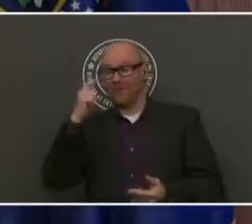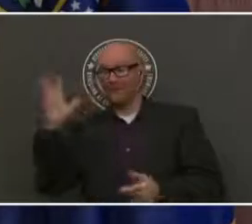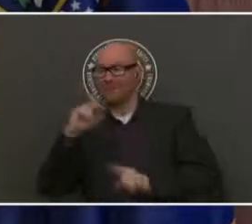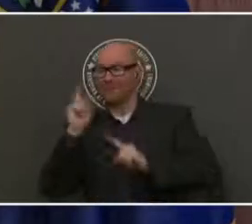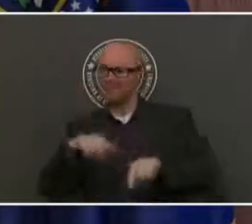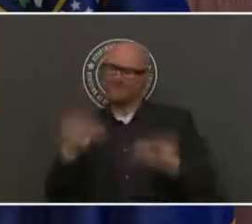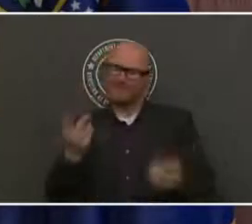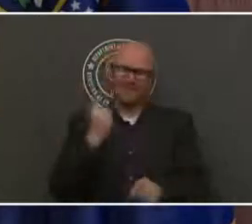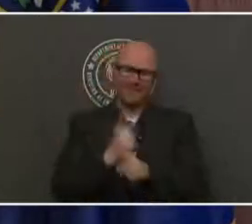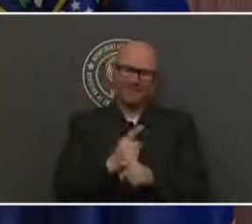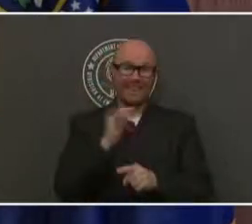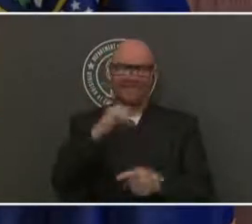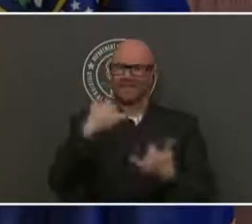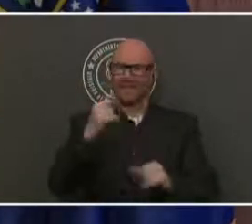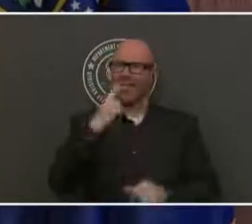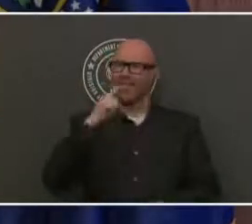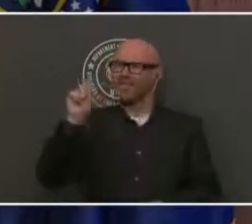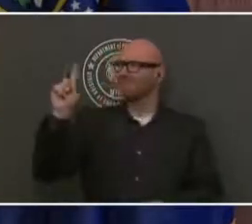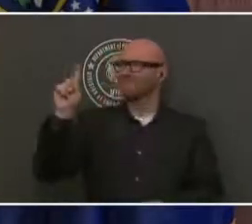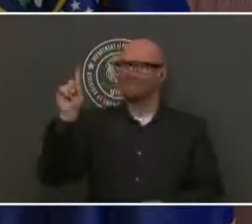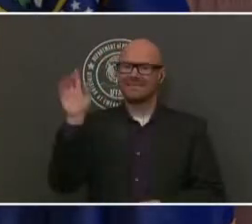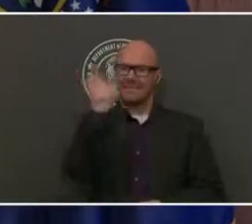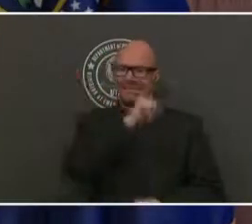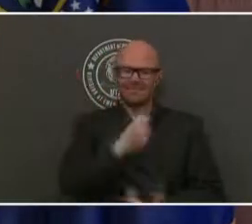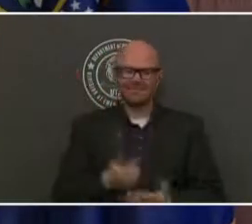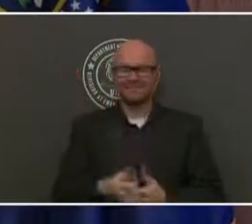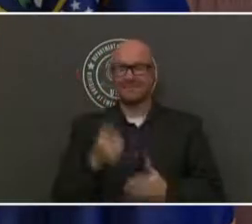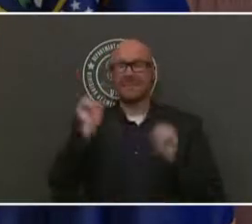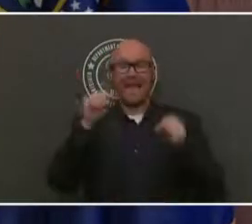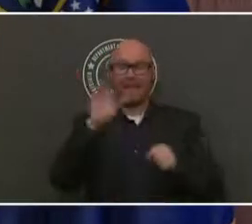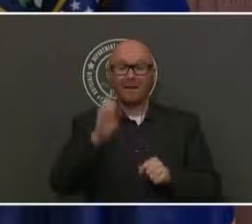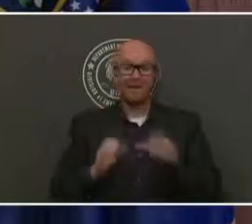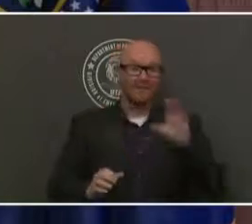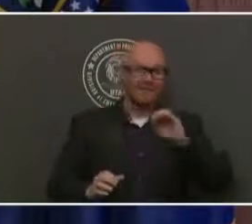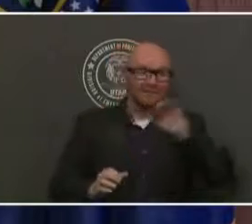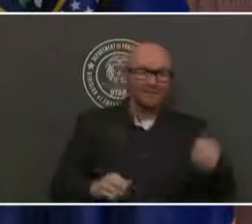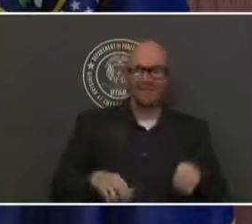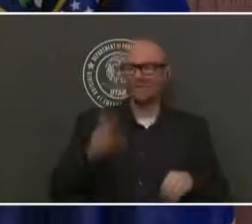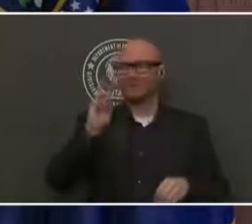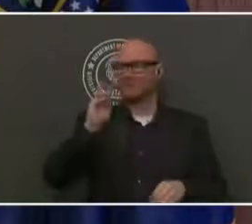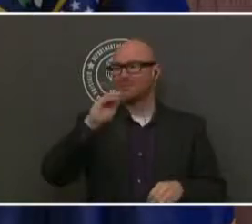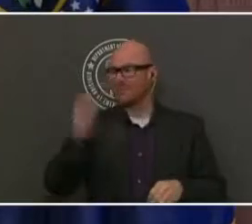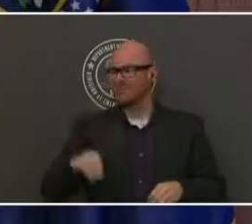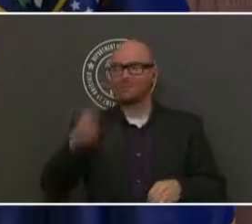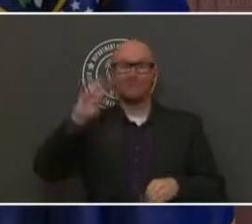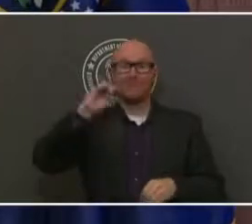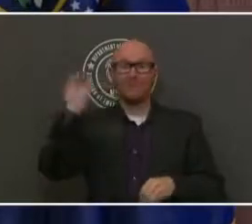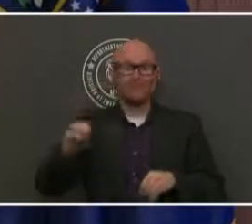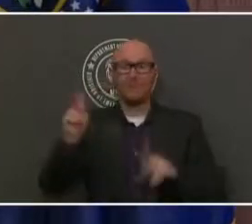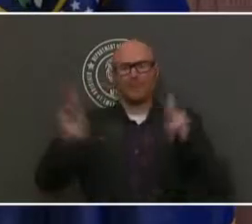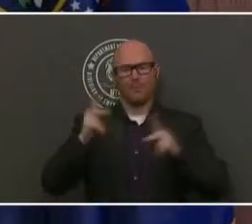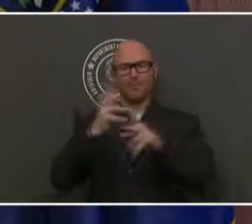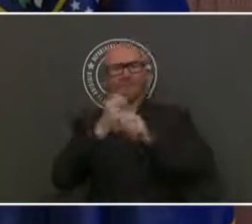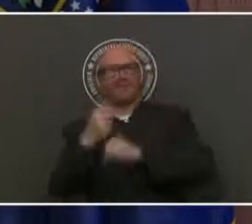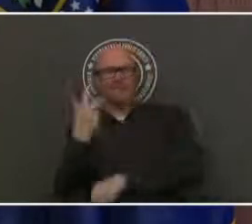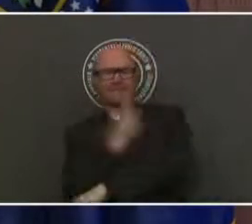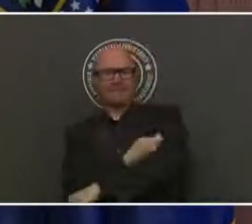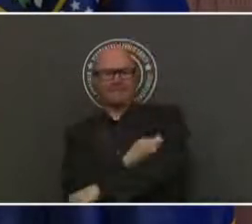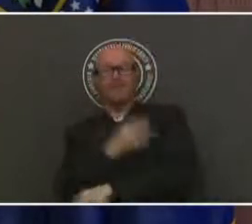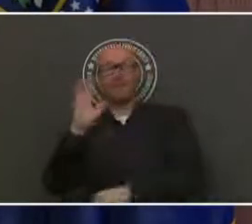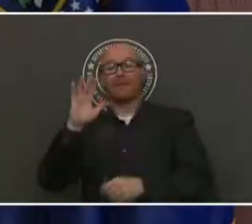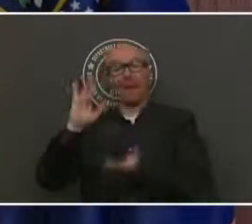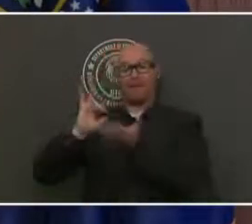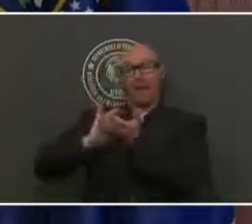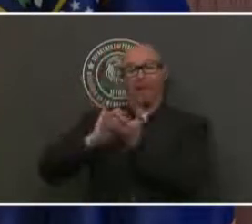herd immunity. We've heard 60%, we've heard 70%, we've heard 80%. The medical community has not come to a